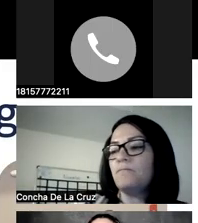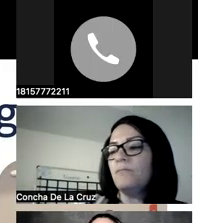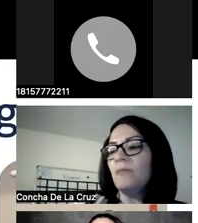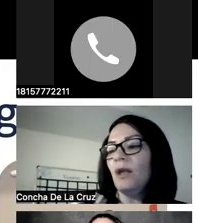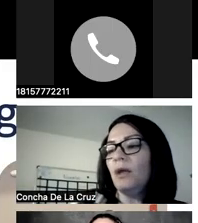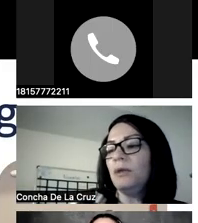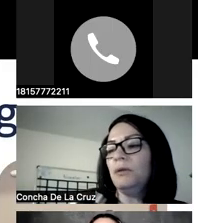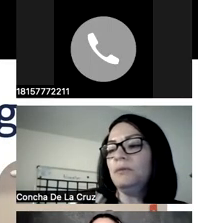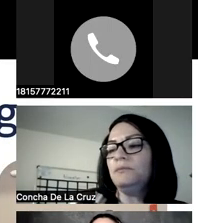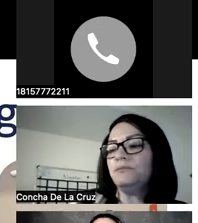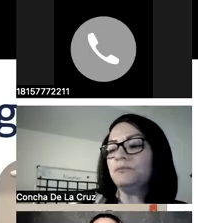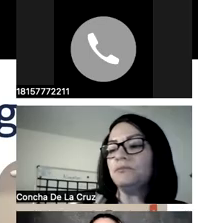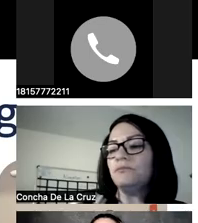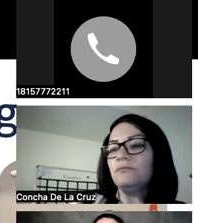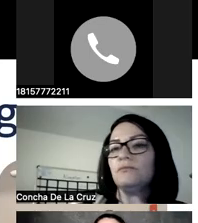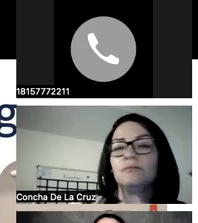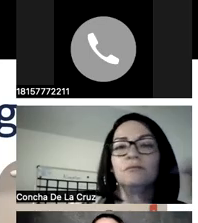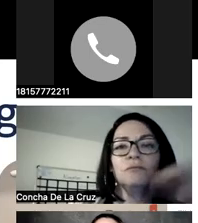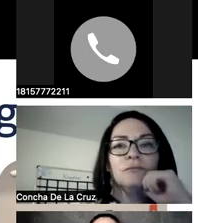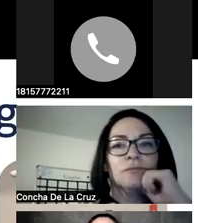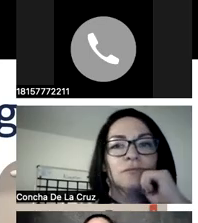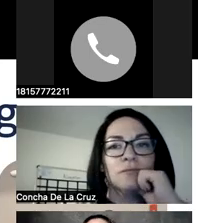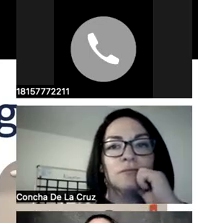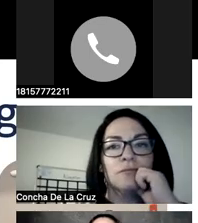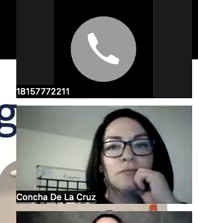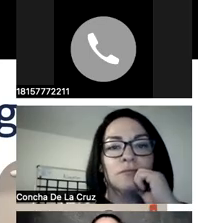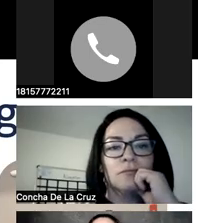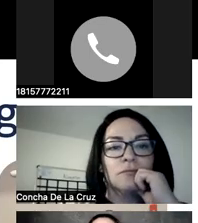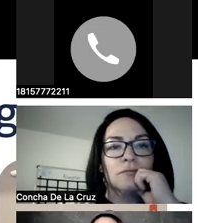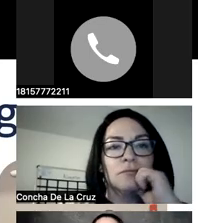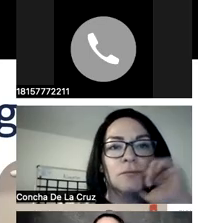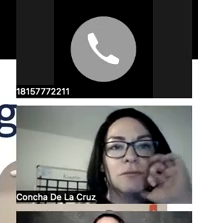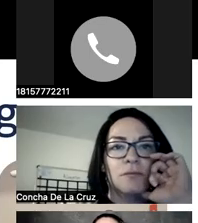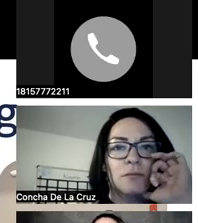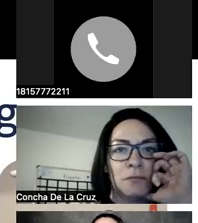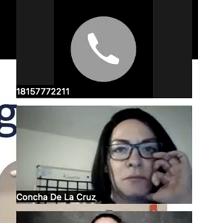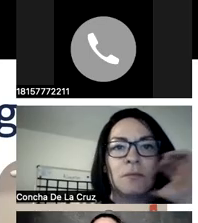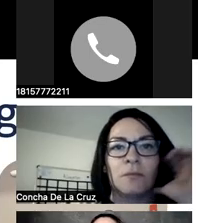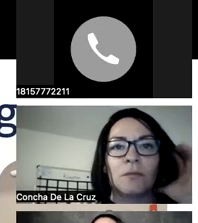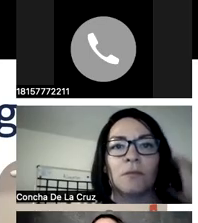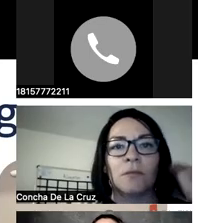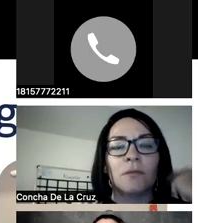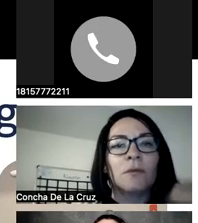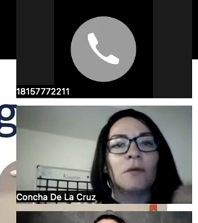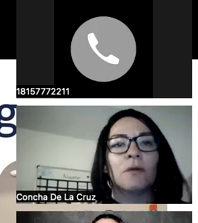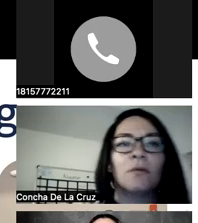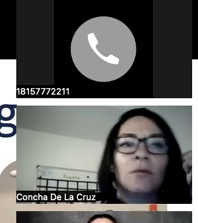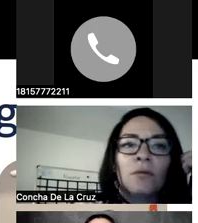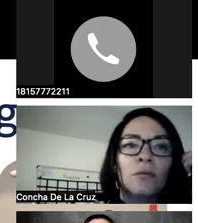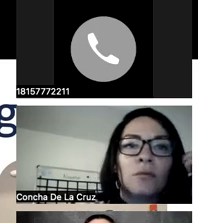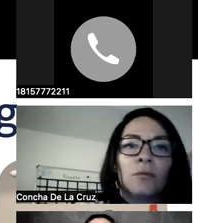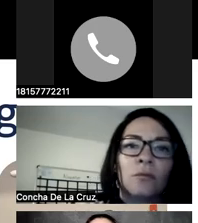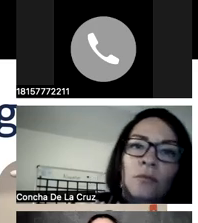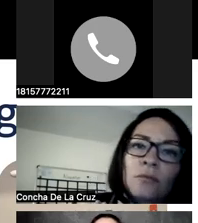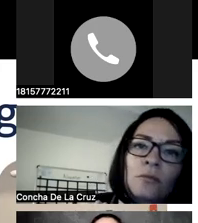best portion of the annual meetings when we get together and everyone can kind of open up about what they're experiencing and we can kind of share